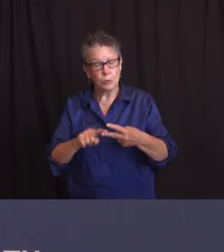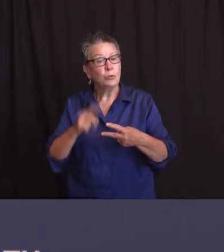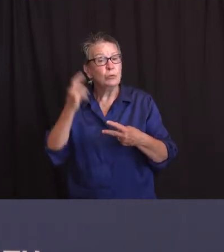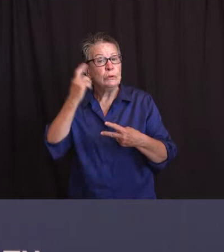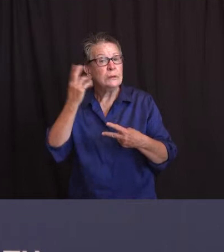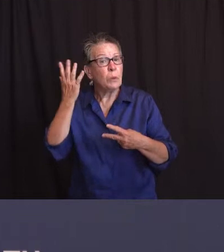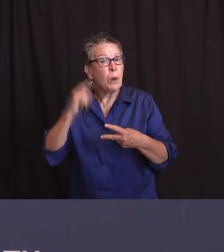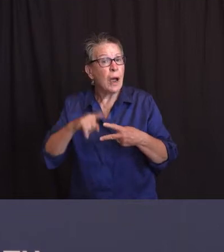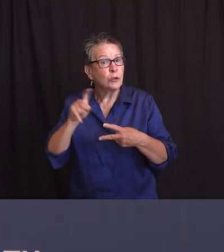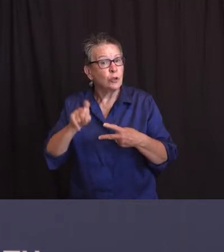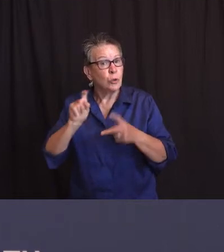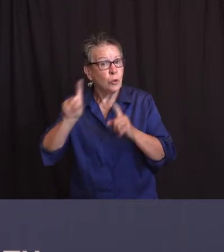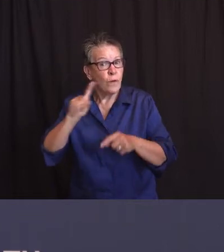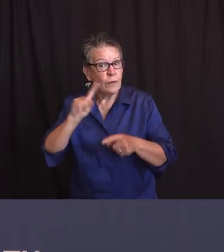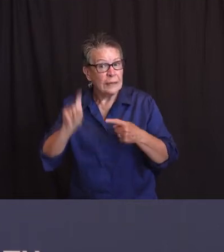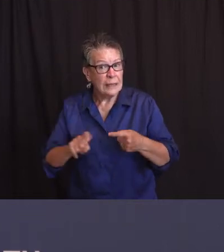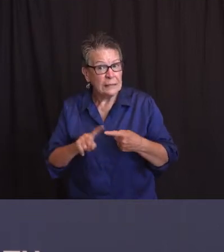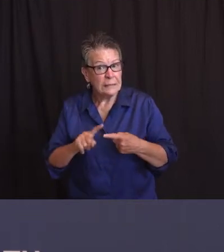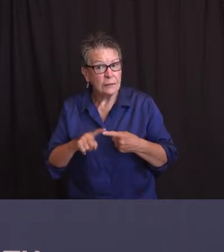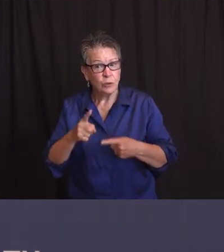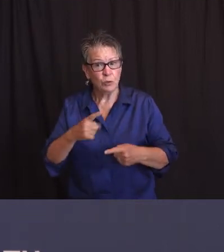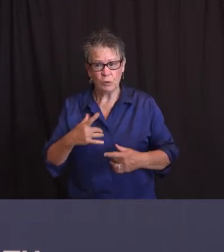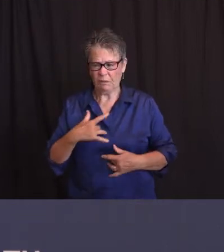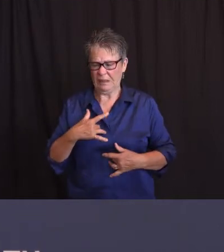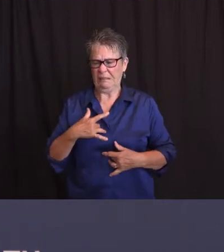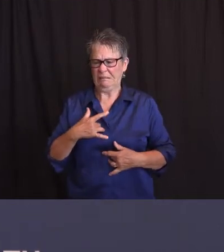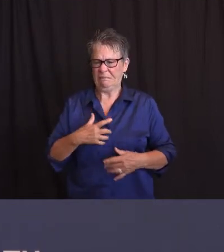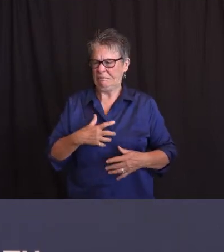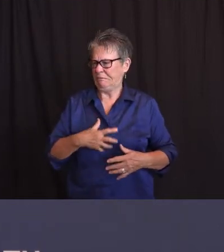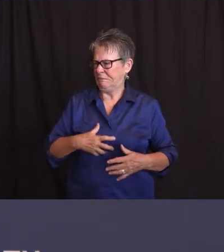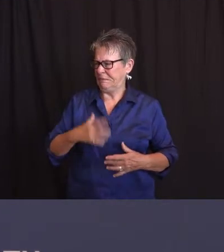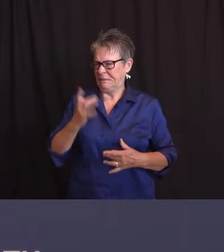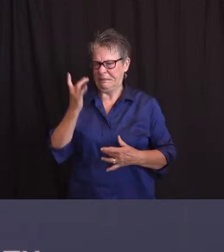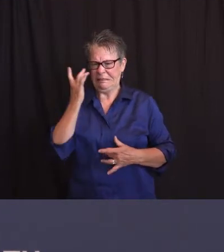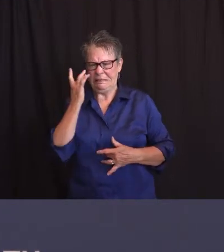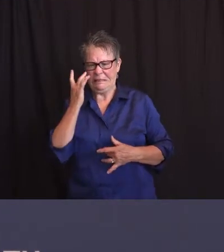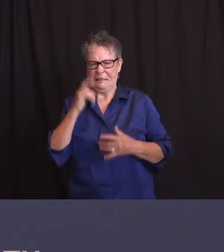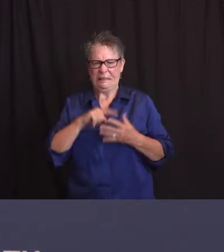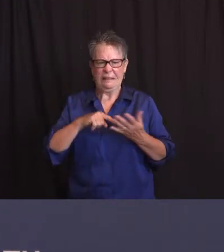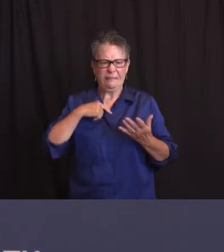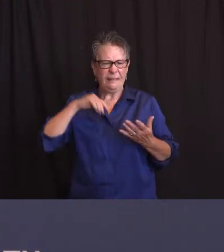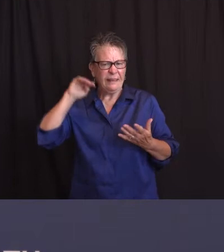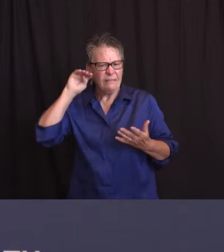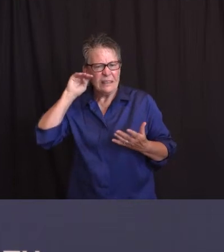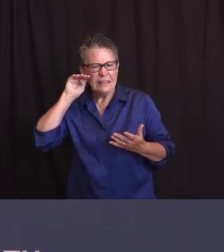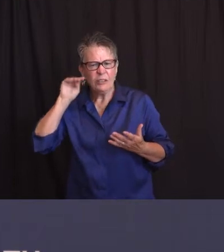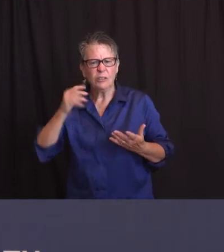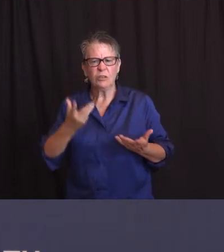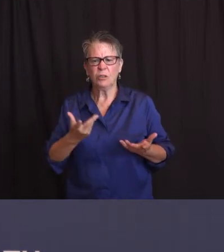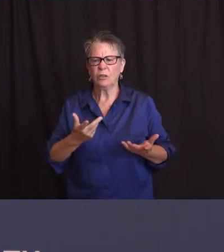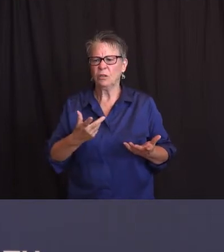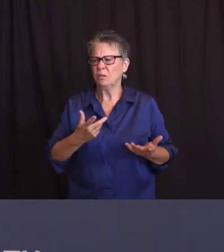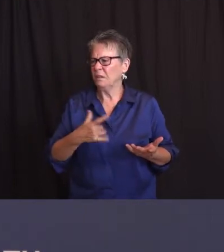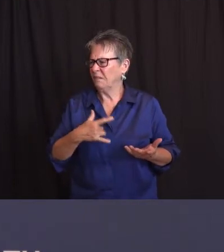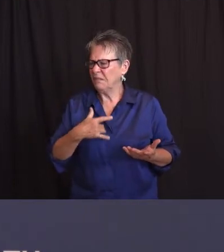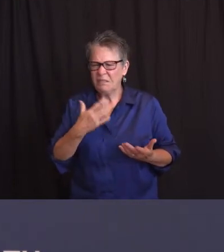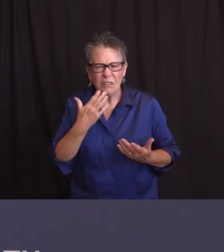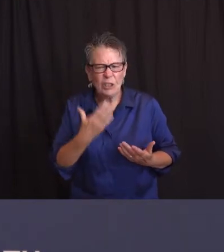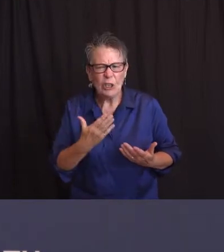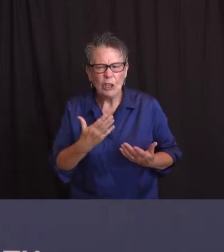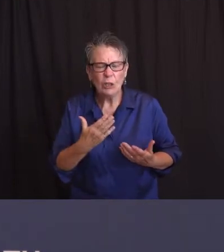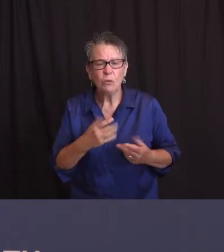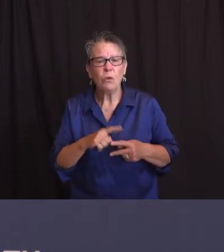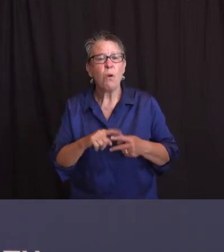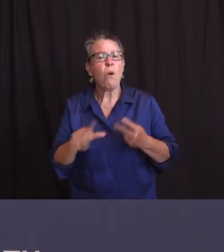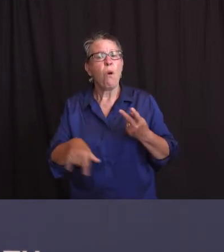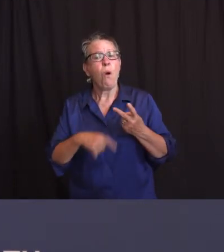should be just like the old days, take yourself off the field if you've got a fever, whatever it is. And the other is the example we just used. No